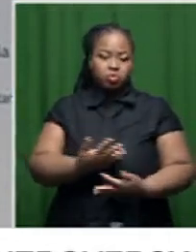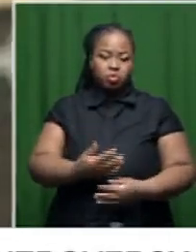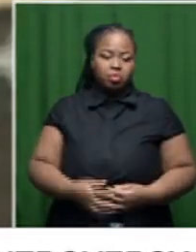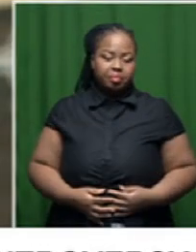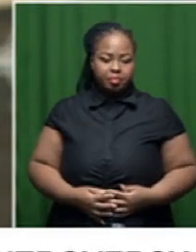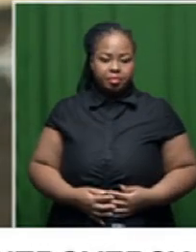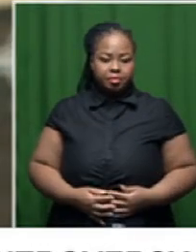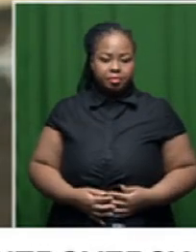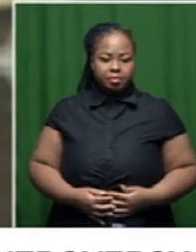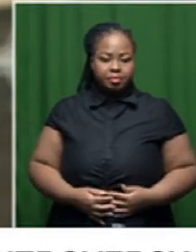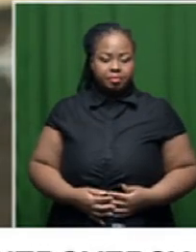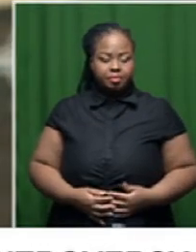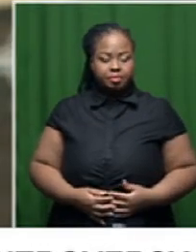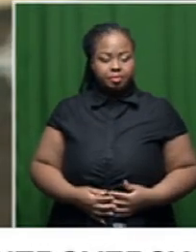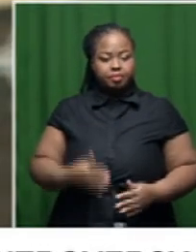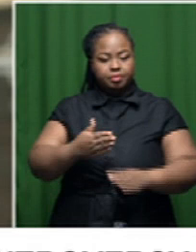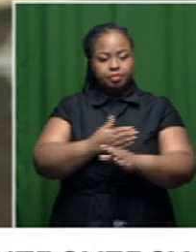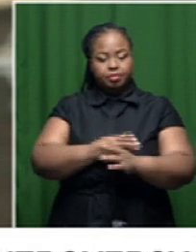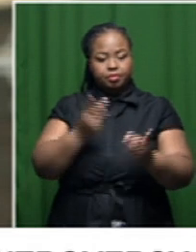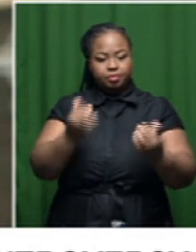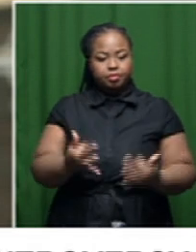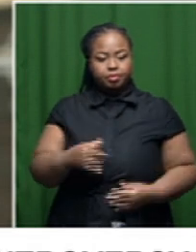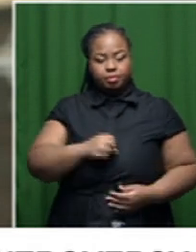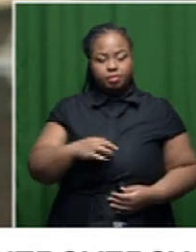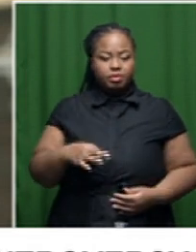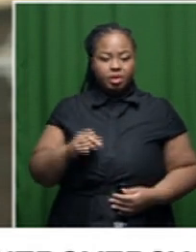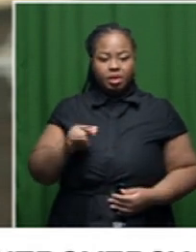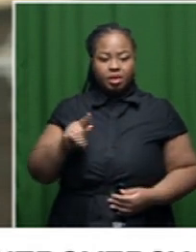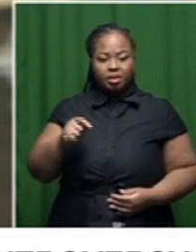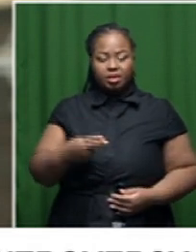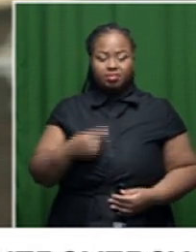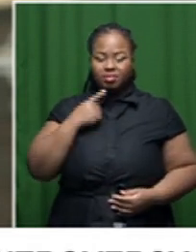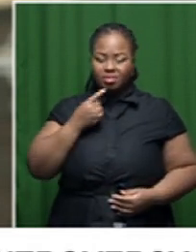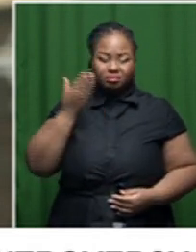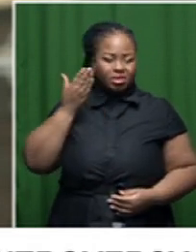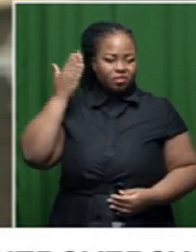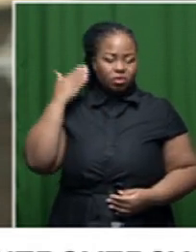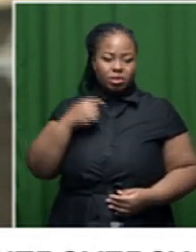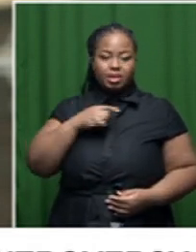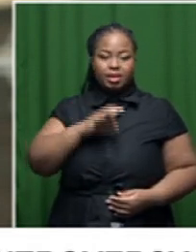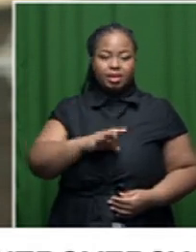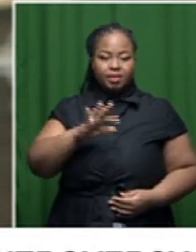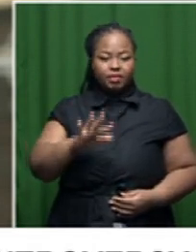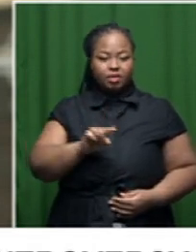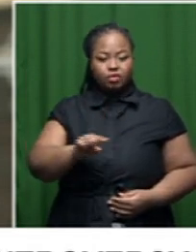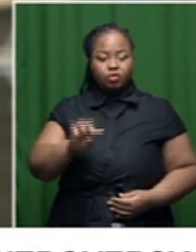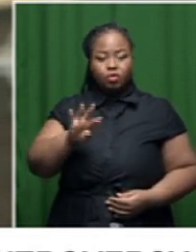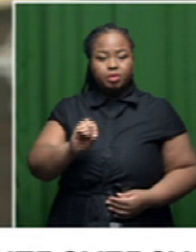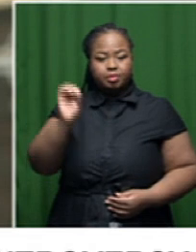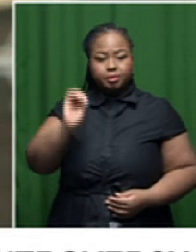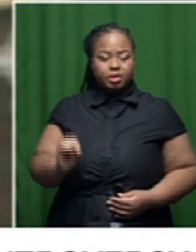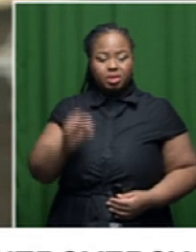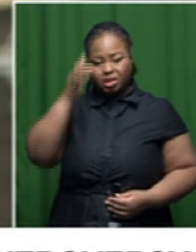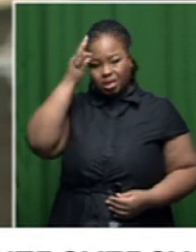disclosure. Former Treasury employee Kenneth Brown had indicated a while ago that 35 to 40%